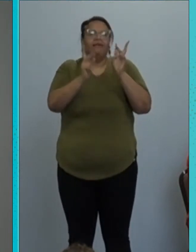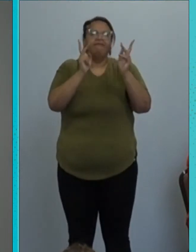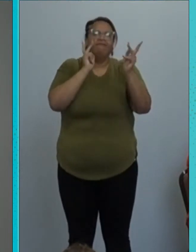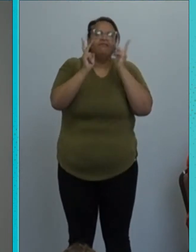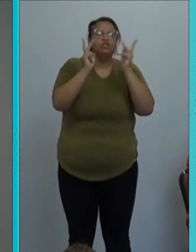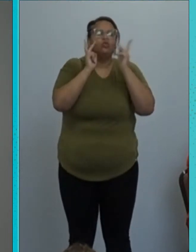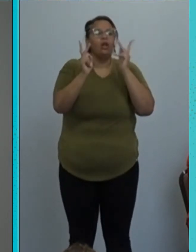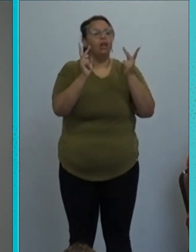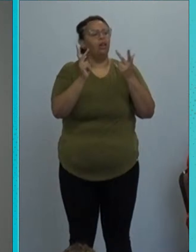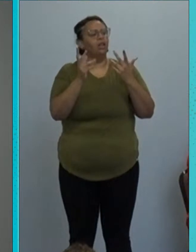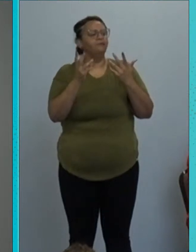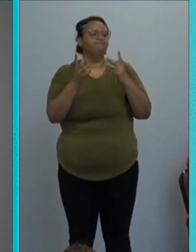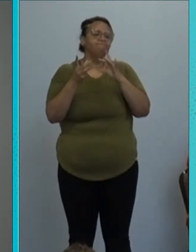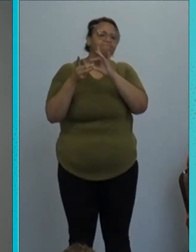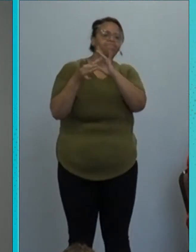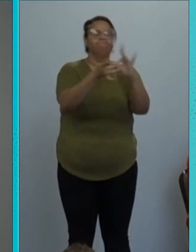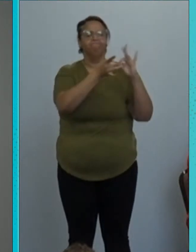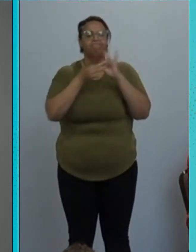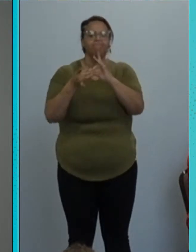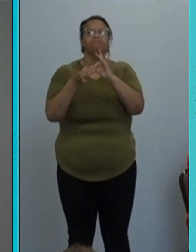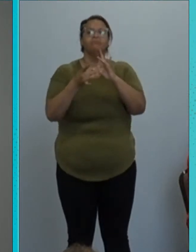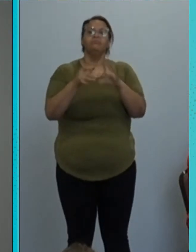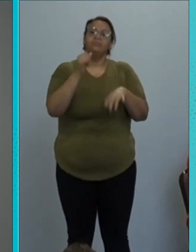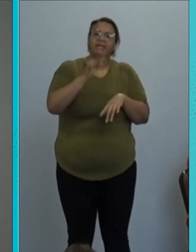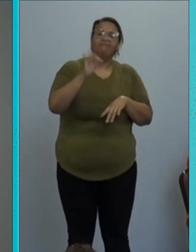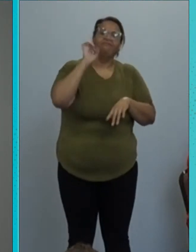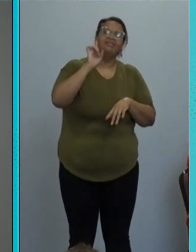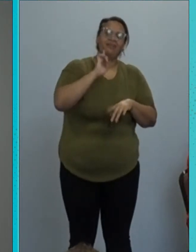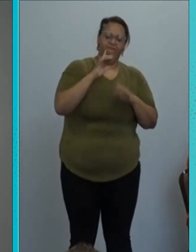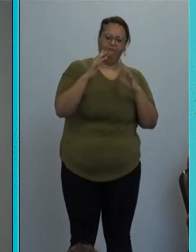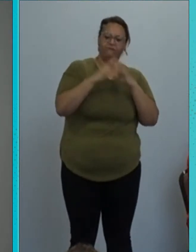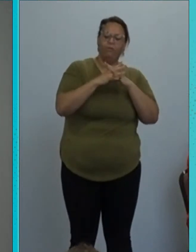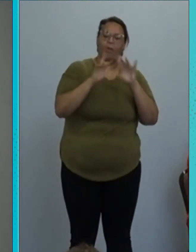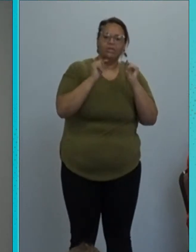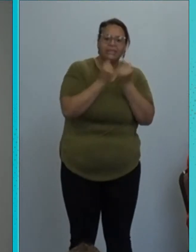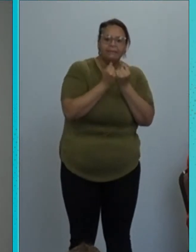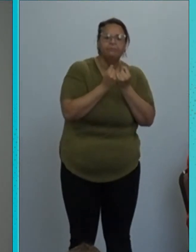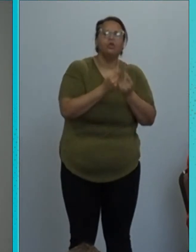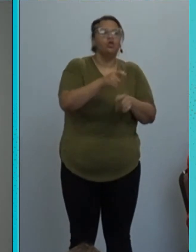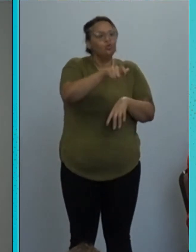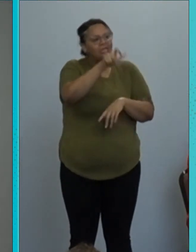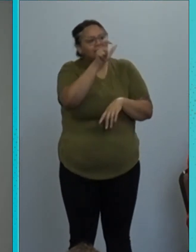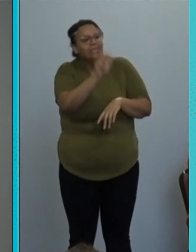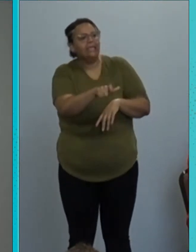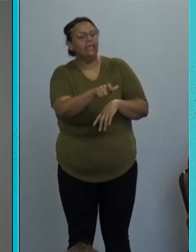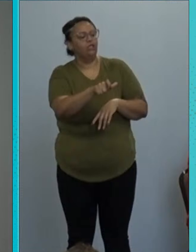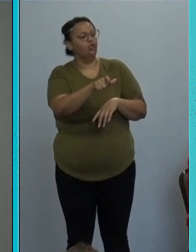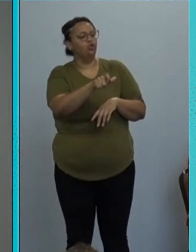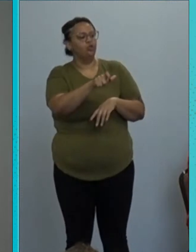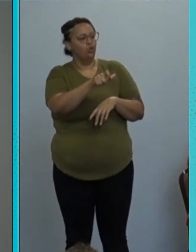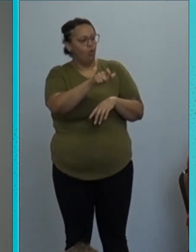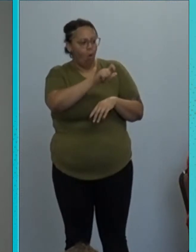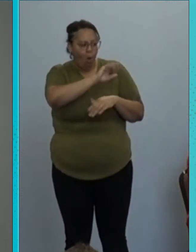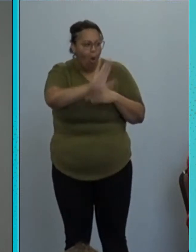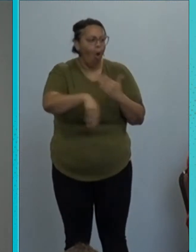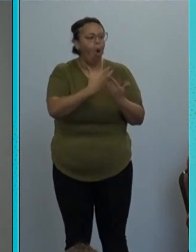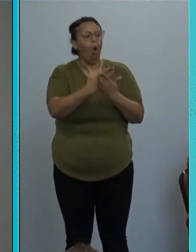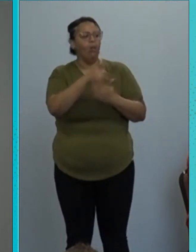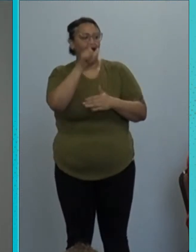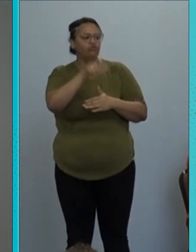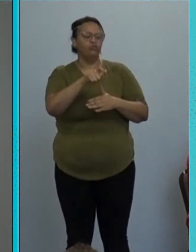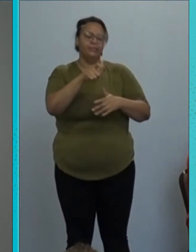synchronicity when you are a deaf football team. You need to be all locked in